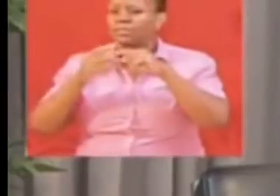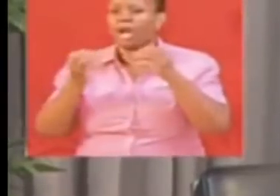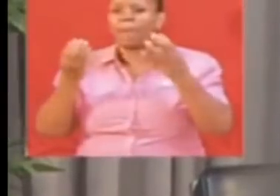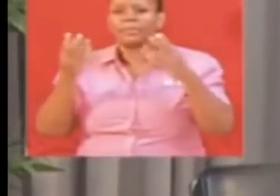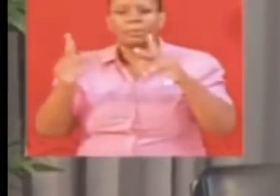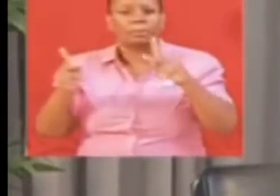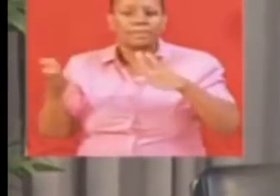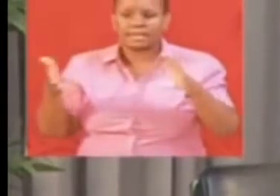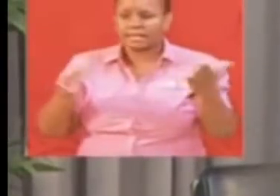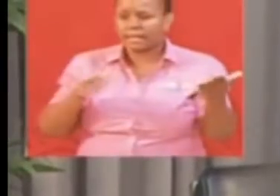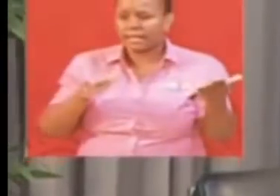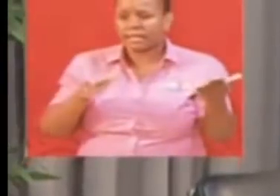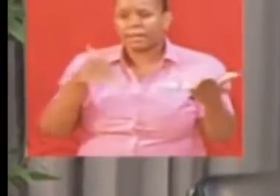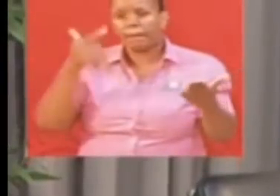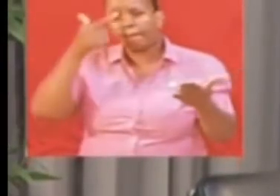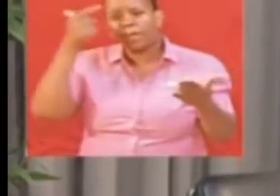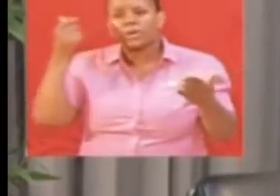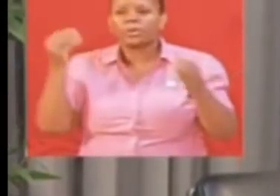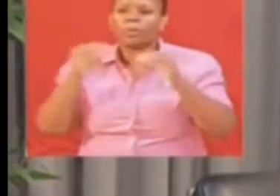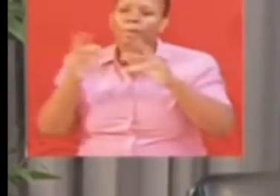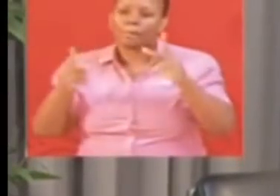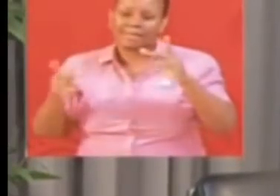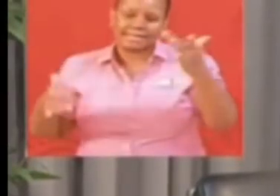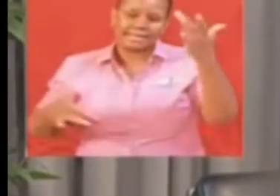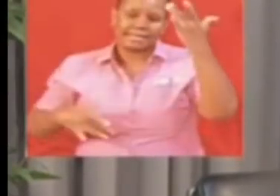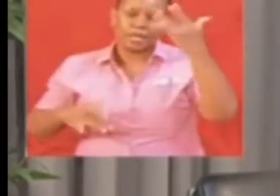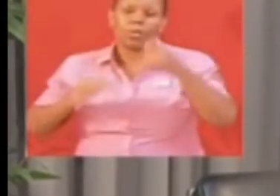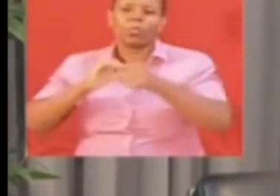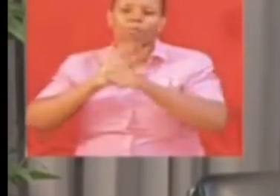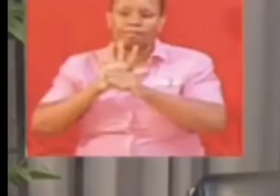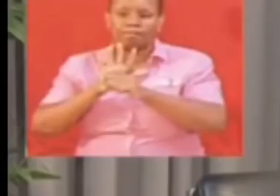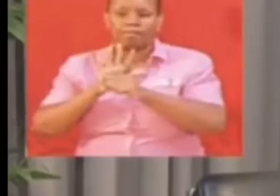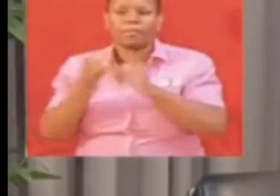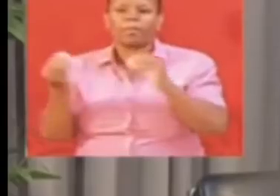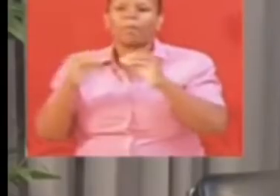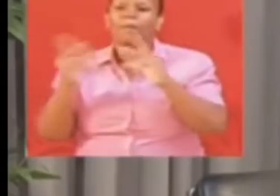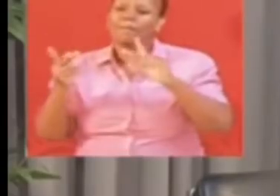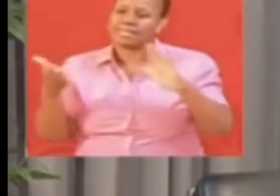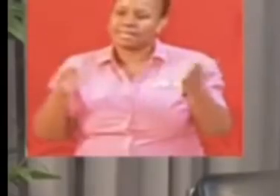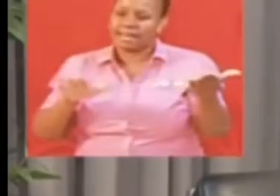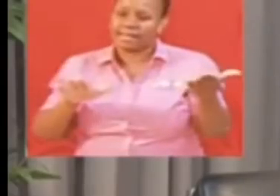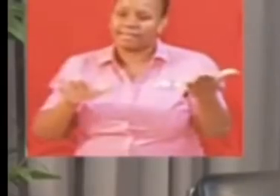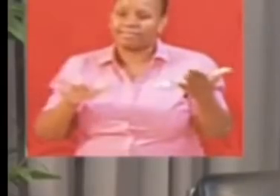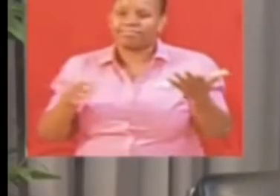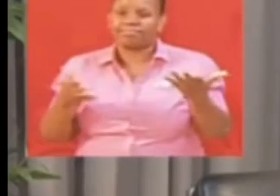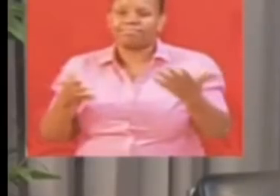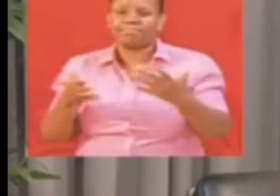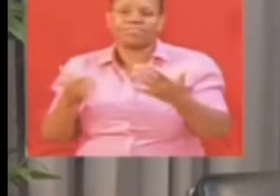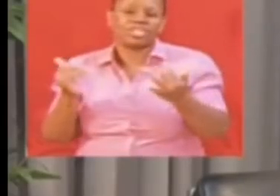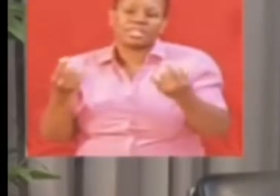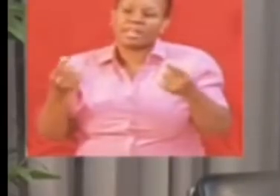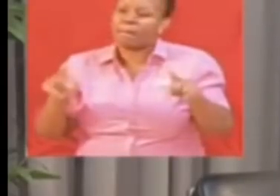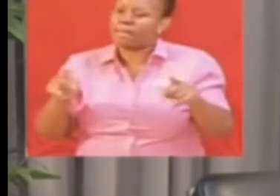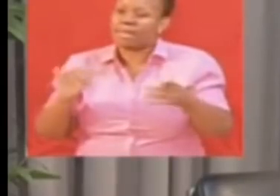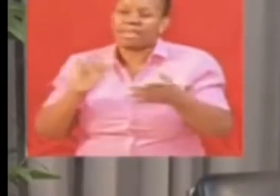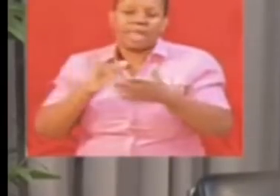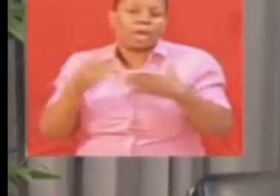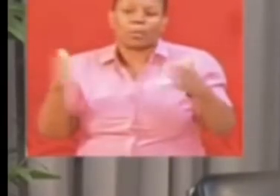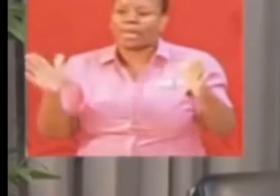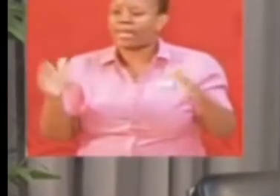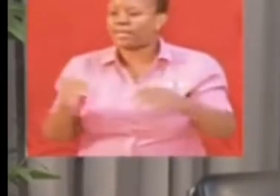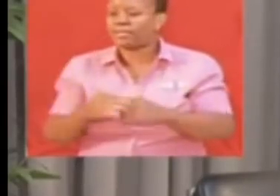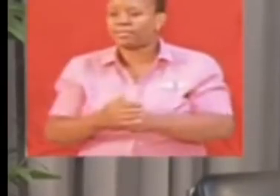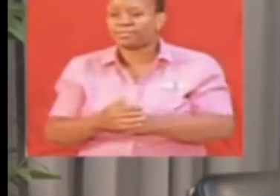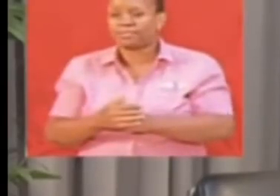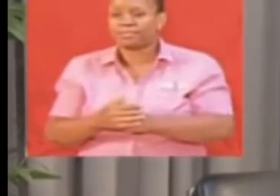affected that are within the high-risk groups, meaning by age as well as by comorbidity, the greater number of deaths you will proportionally see. So I